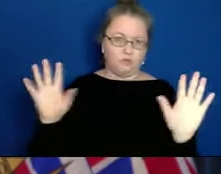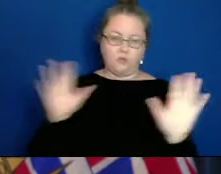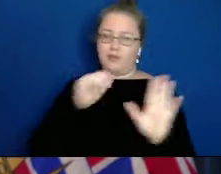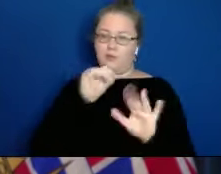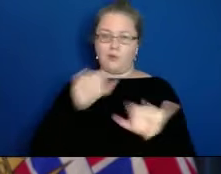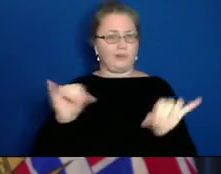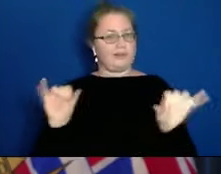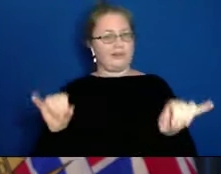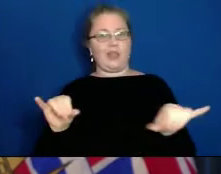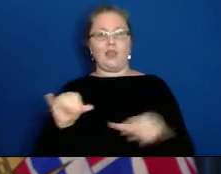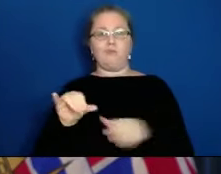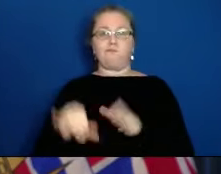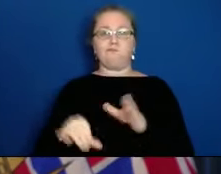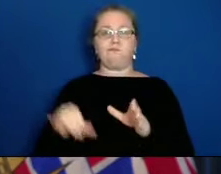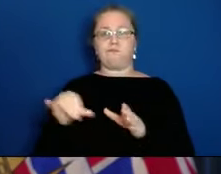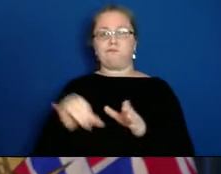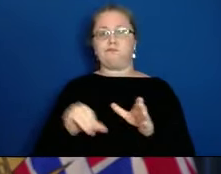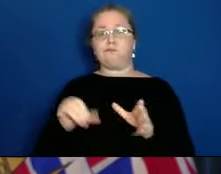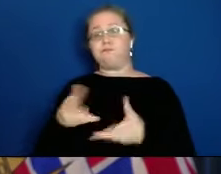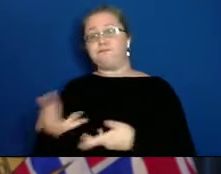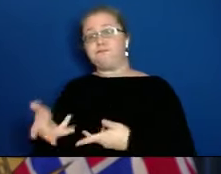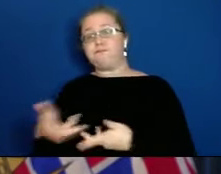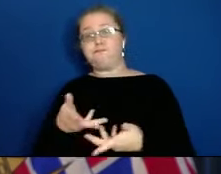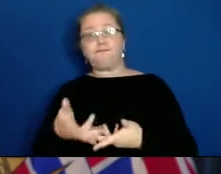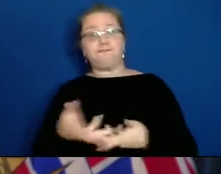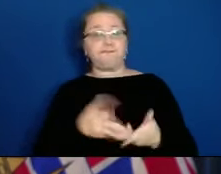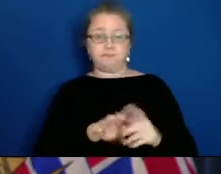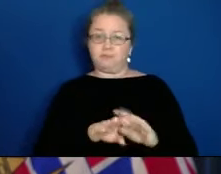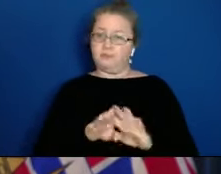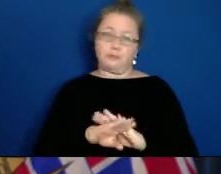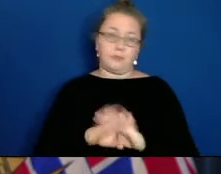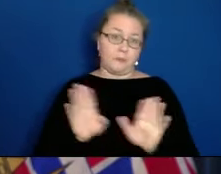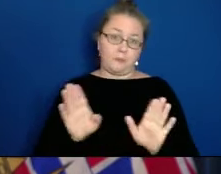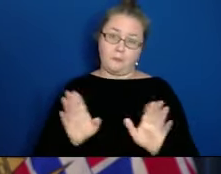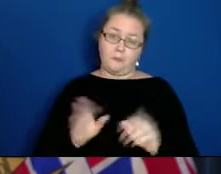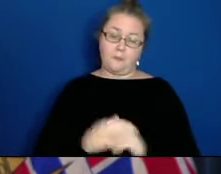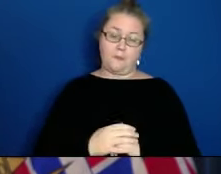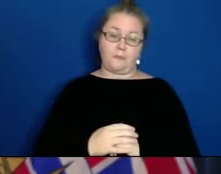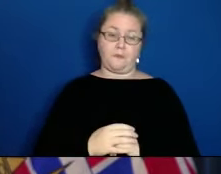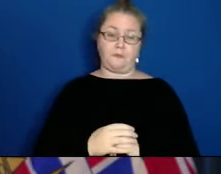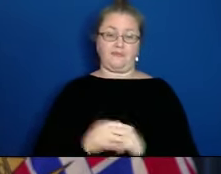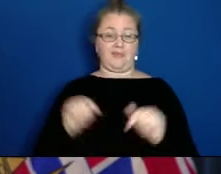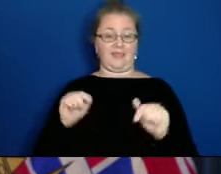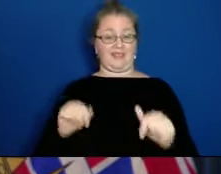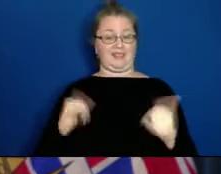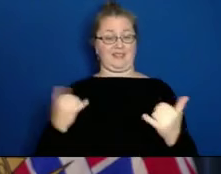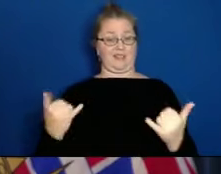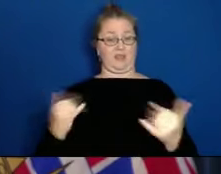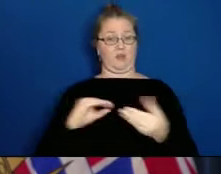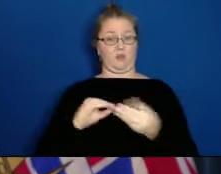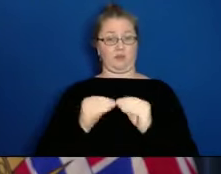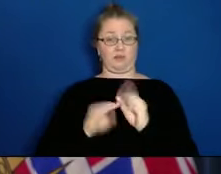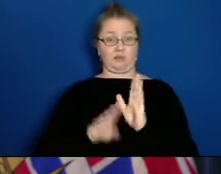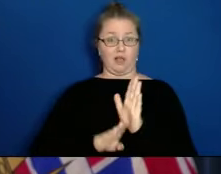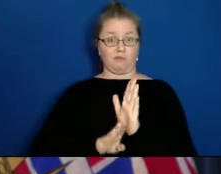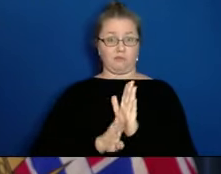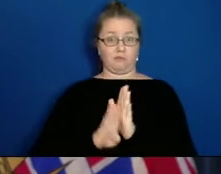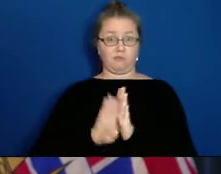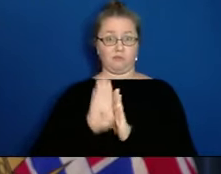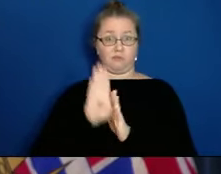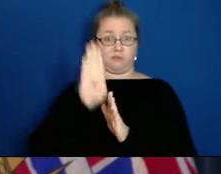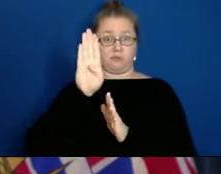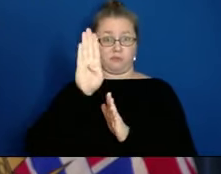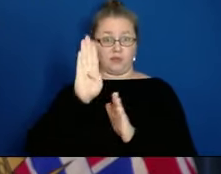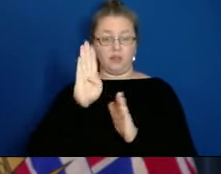Getting through this surge in new cases and through our pandemic requires all of us to do our part and